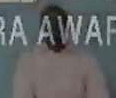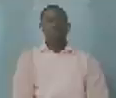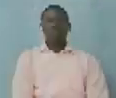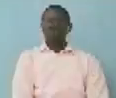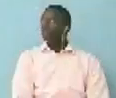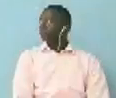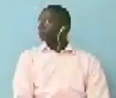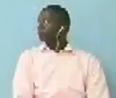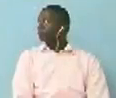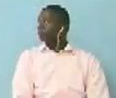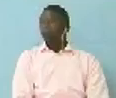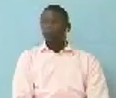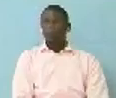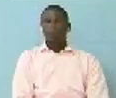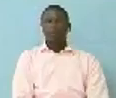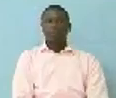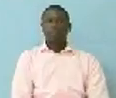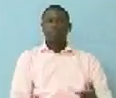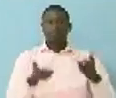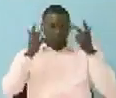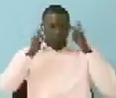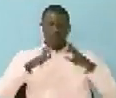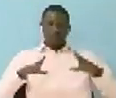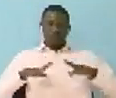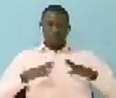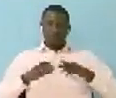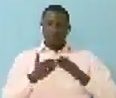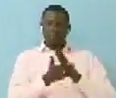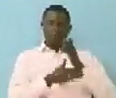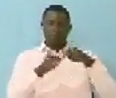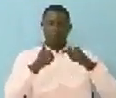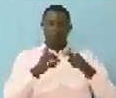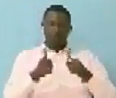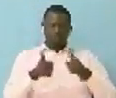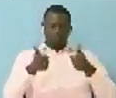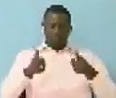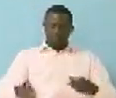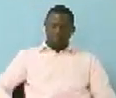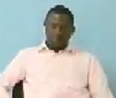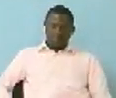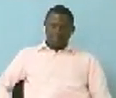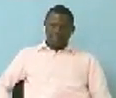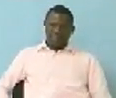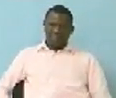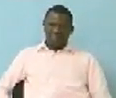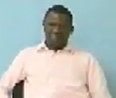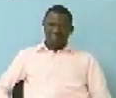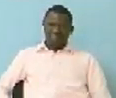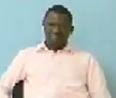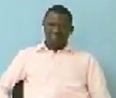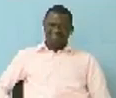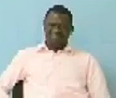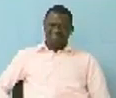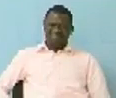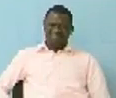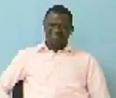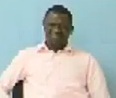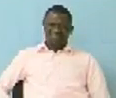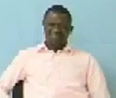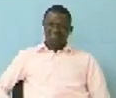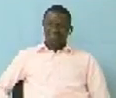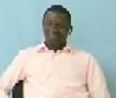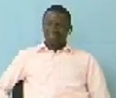sato dao Council, if we're ready to continue, please go ahead. Thank you, Mr. Chair. We're ready to